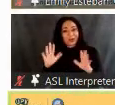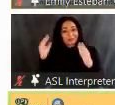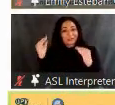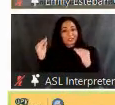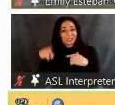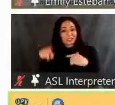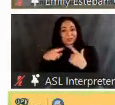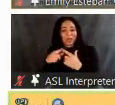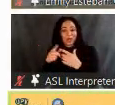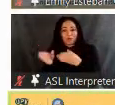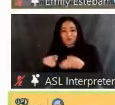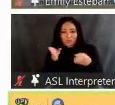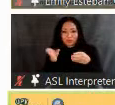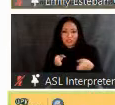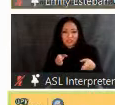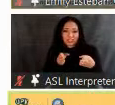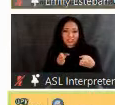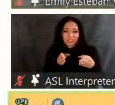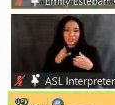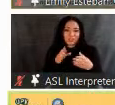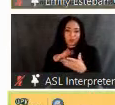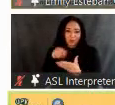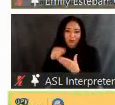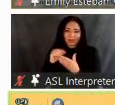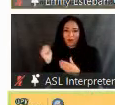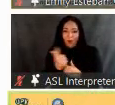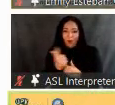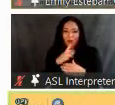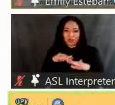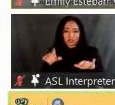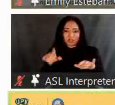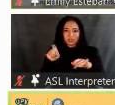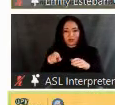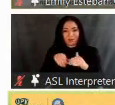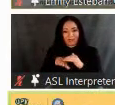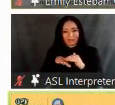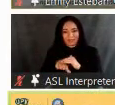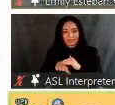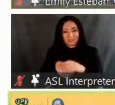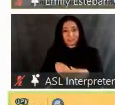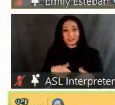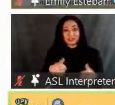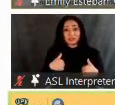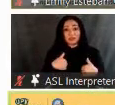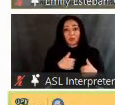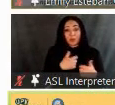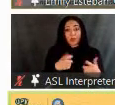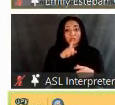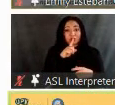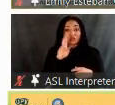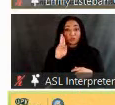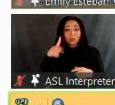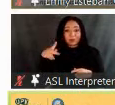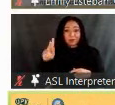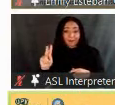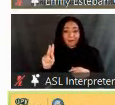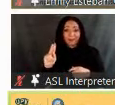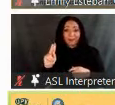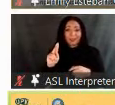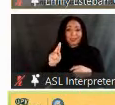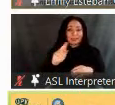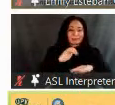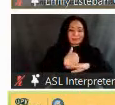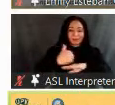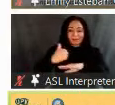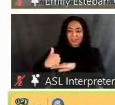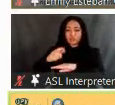that all children should have access to. So we at CDE want to make sure that all UPK settings are truly